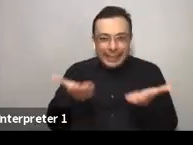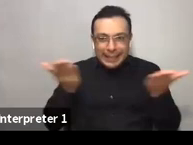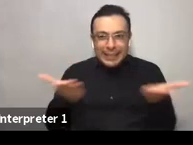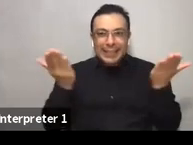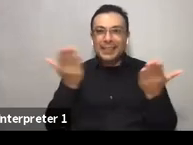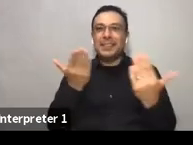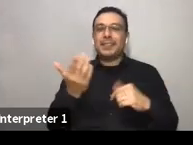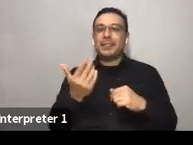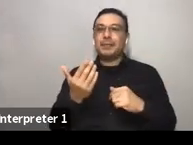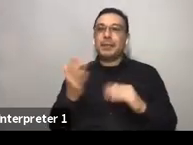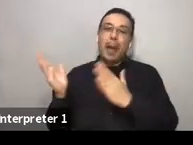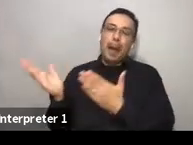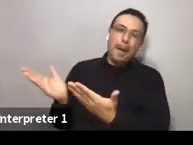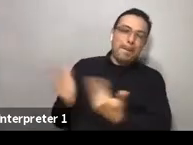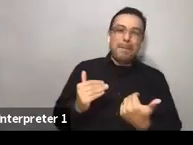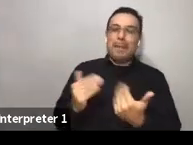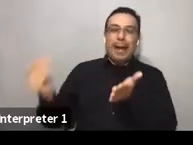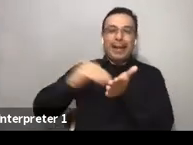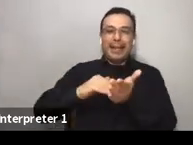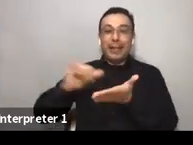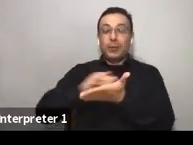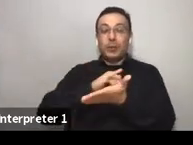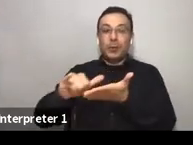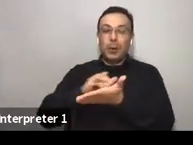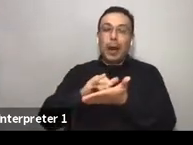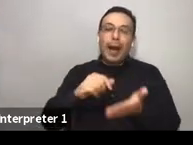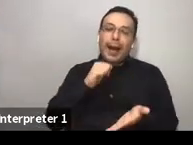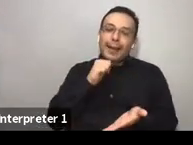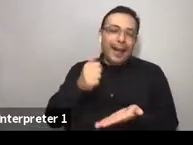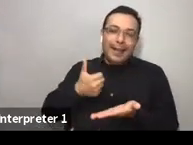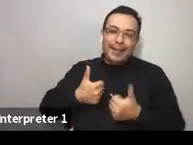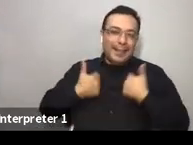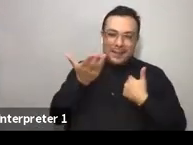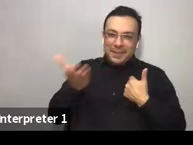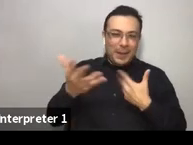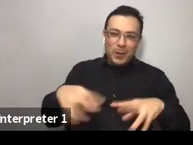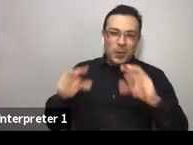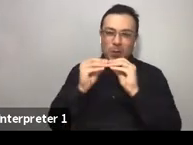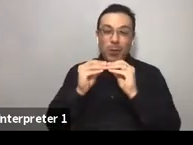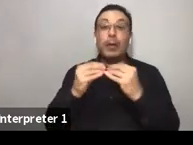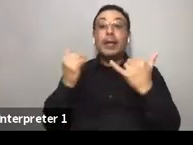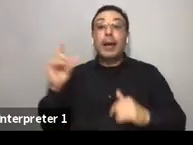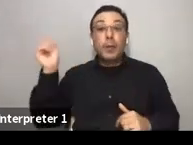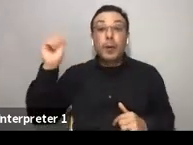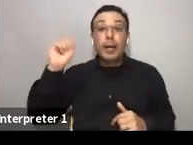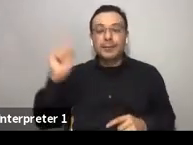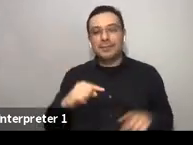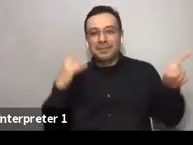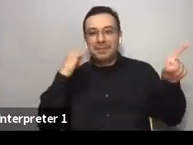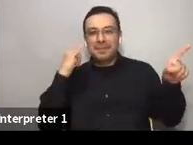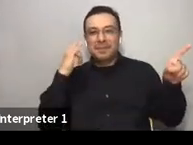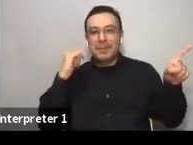of in New York, even though I don't live there anymore. I'm over in the Bay Area in California